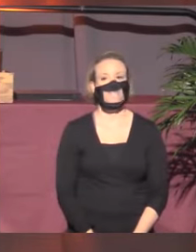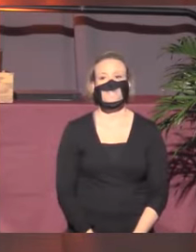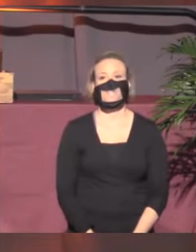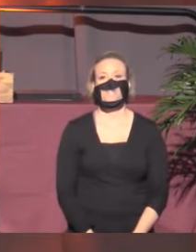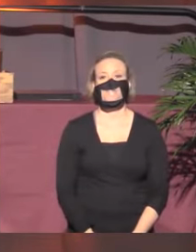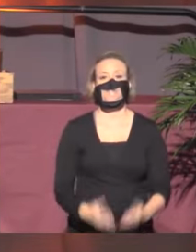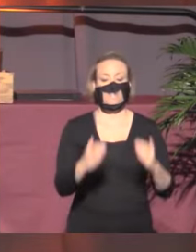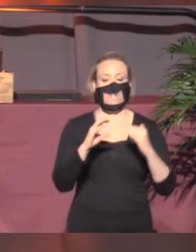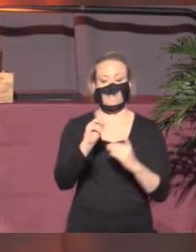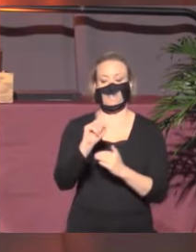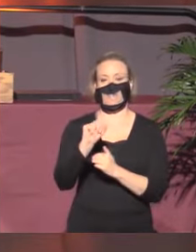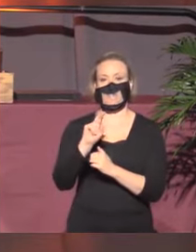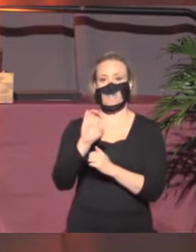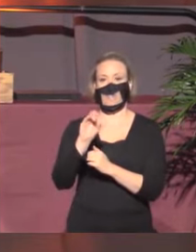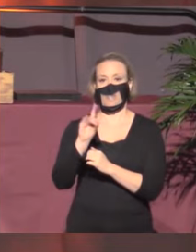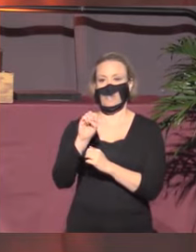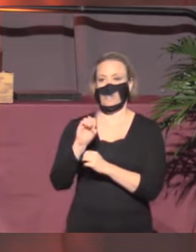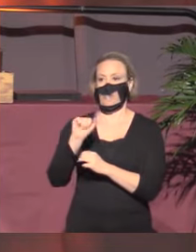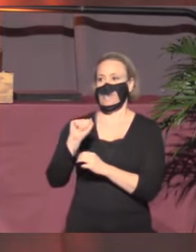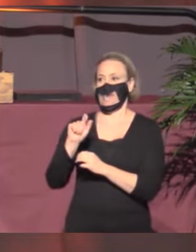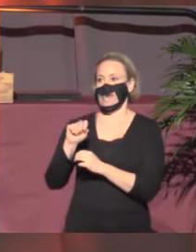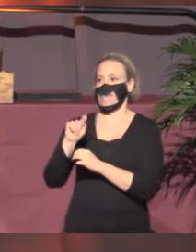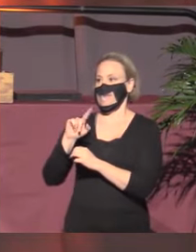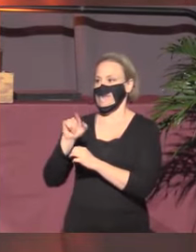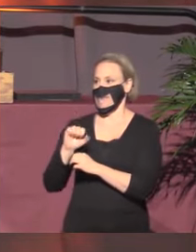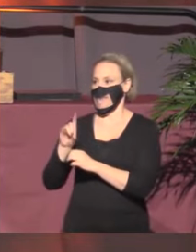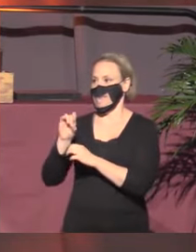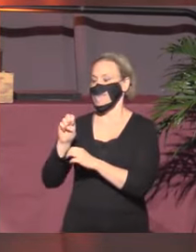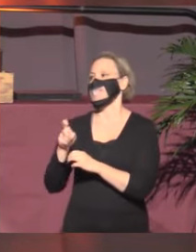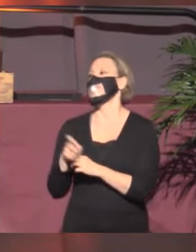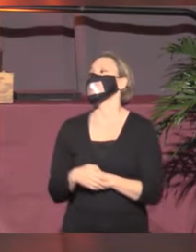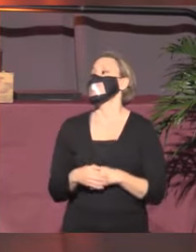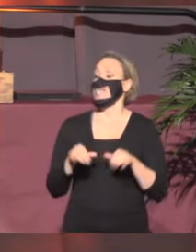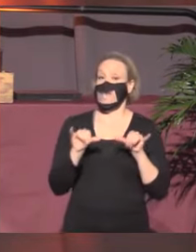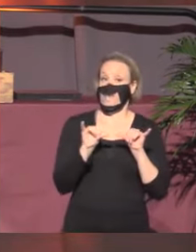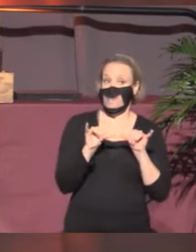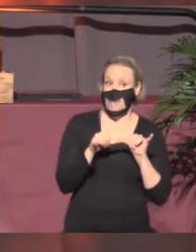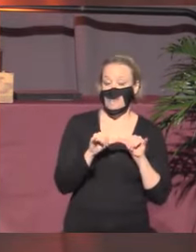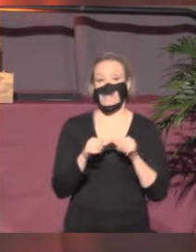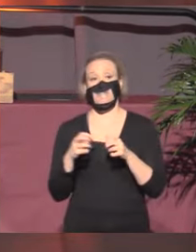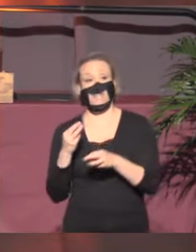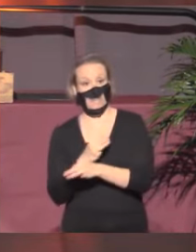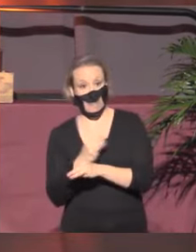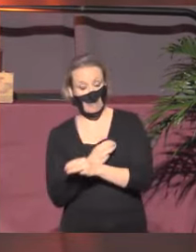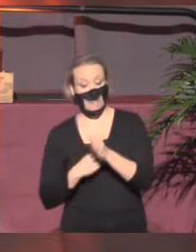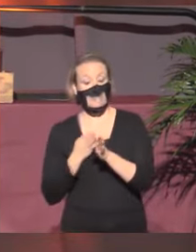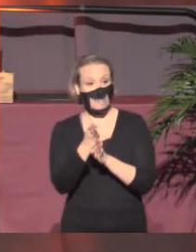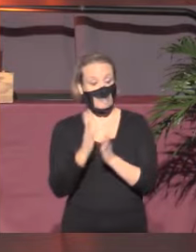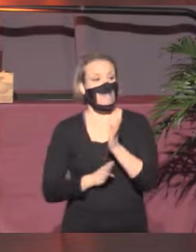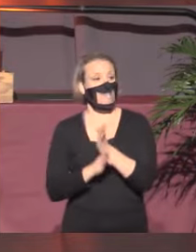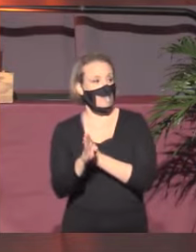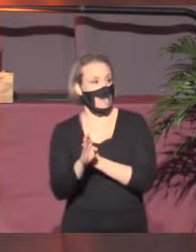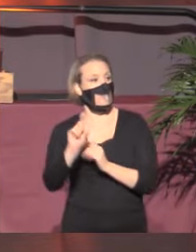Ricardo Martinez graduated with degrees in mathematics and physics, minors in global studies, and a personal